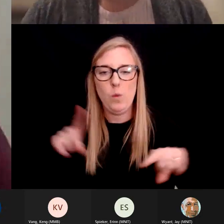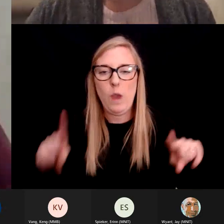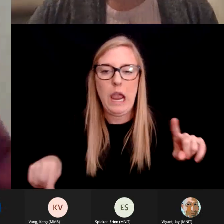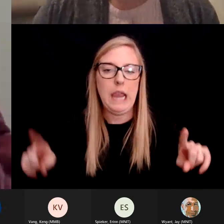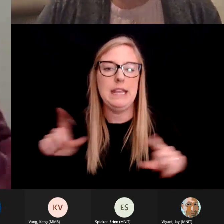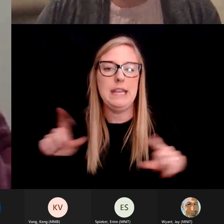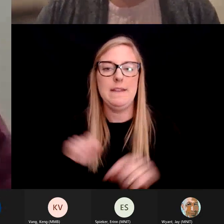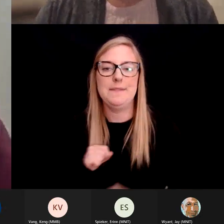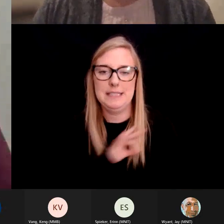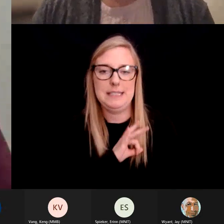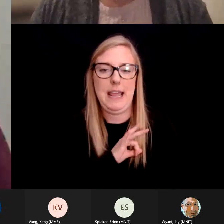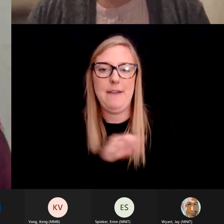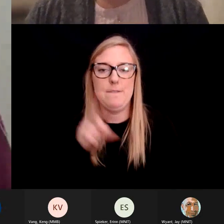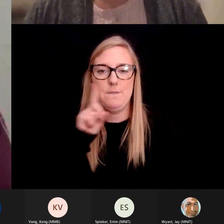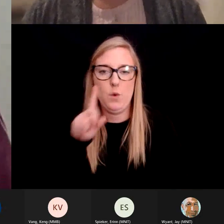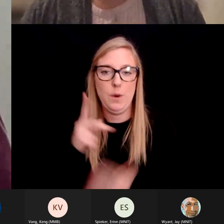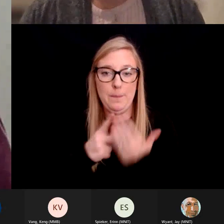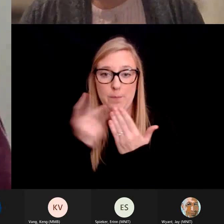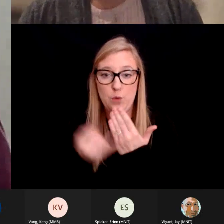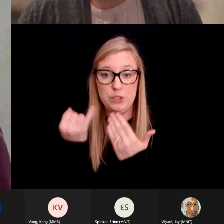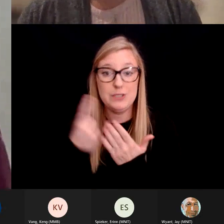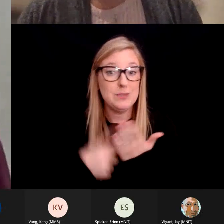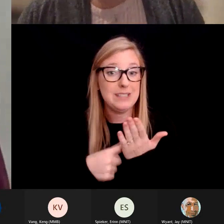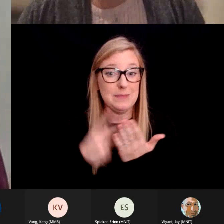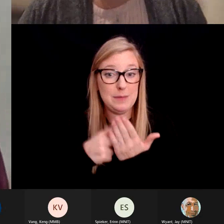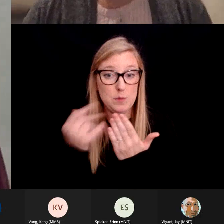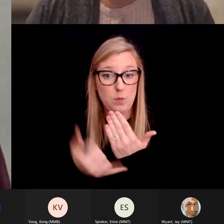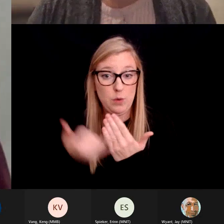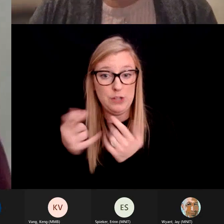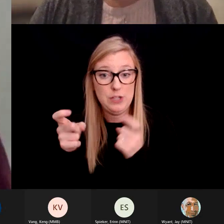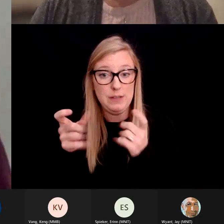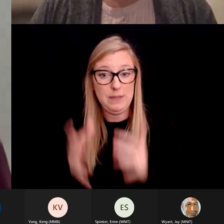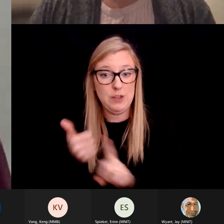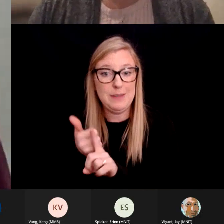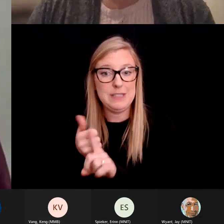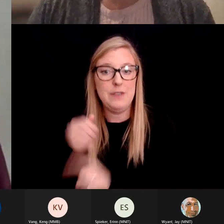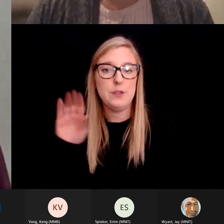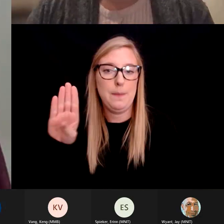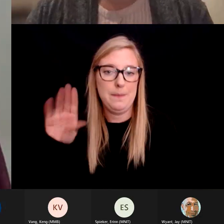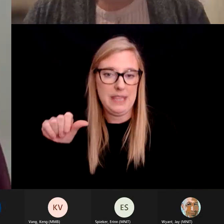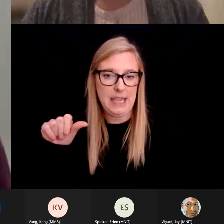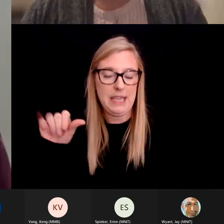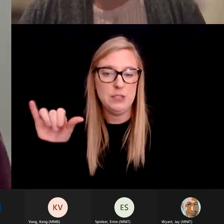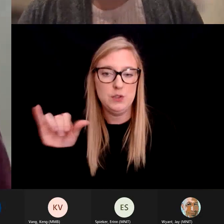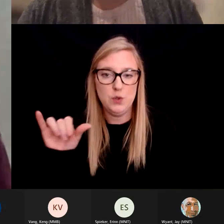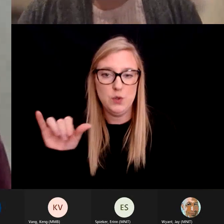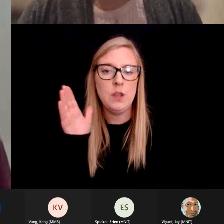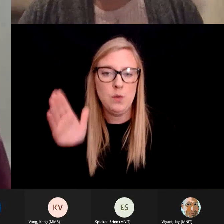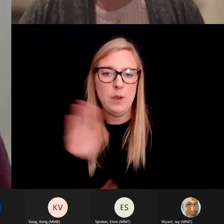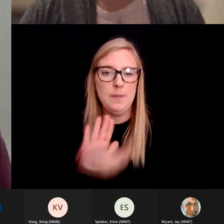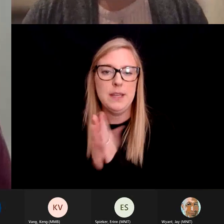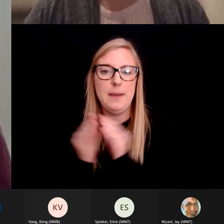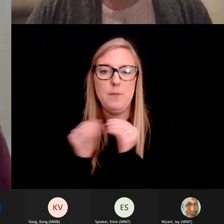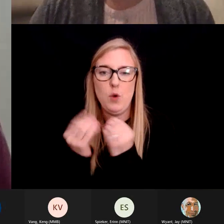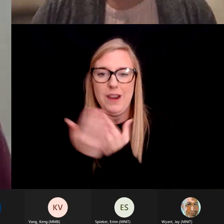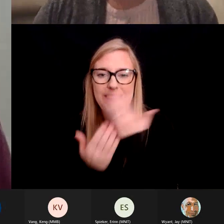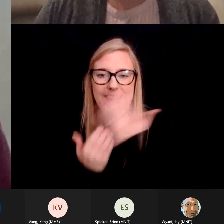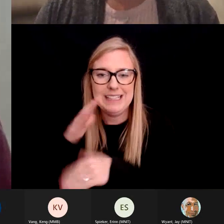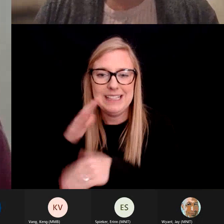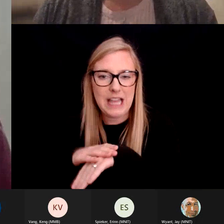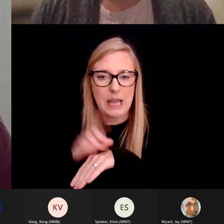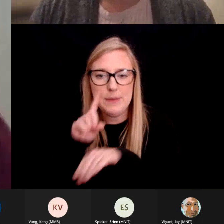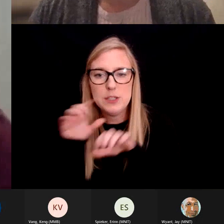our projects. So sometimes our project managers are BAs, and they'll be a little bit more hands-on because they're doing that requirements gathering